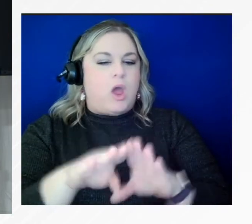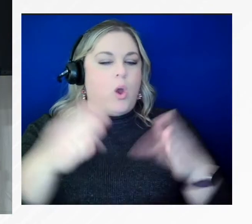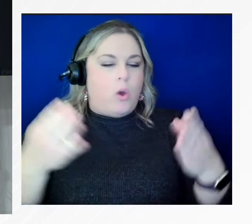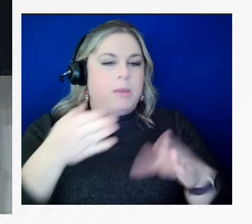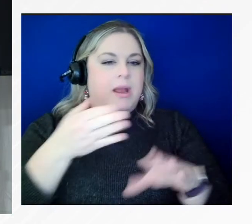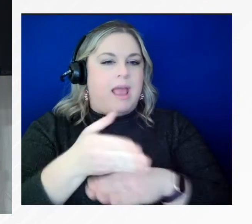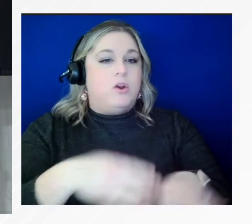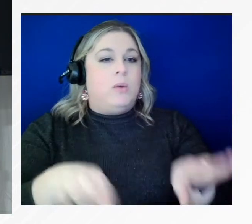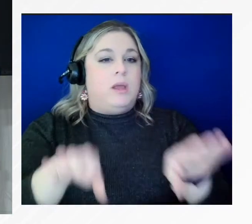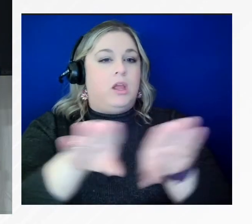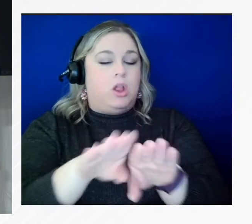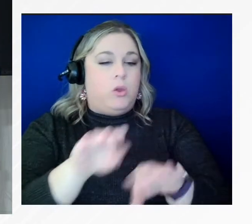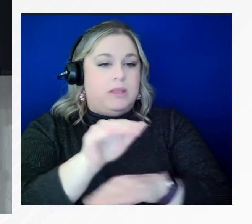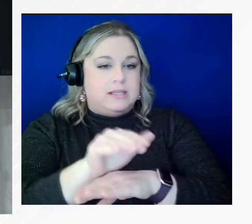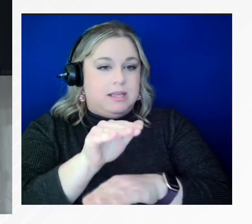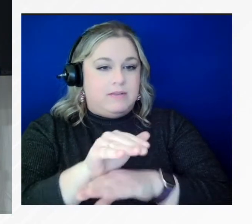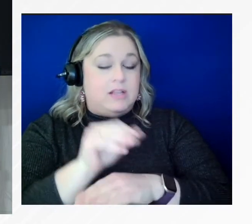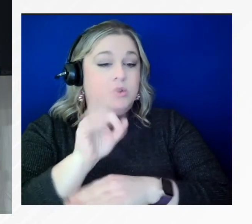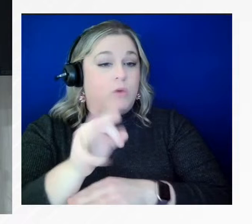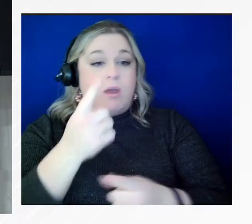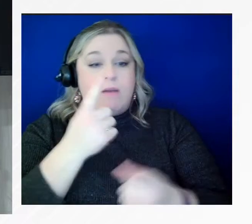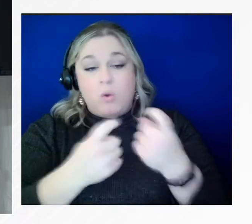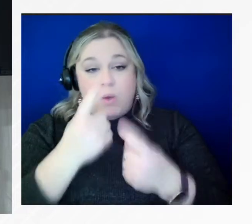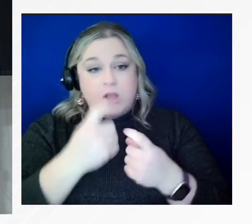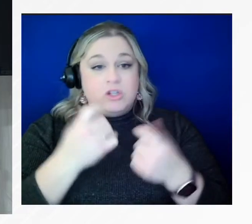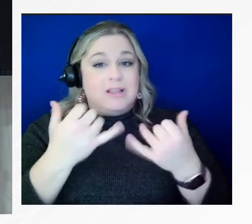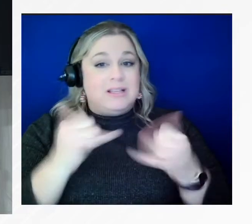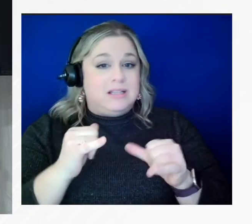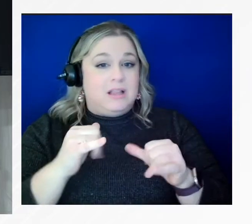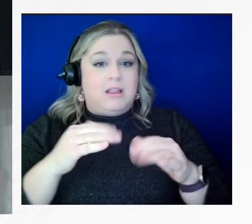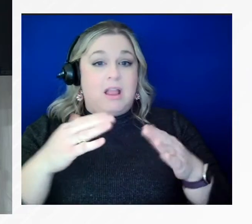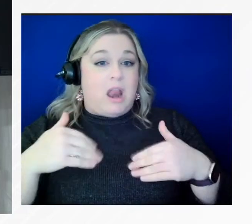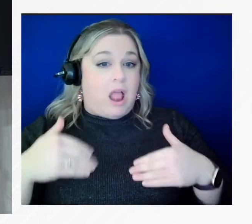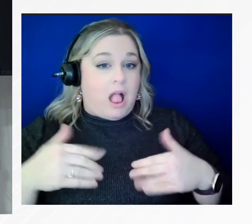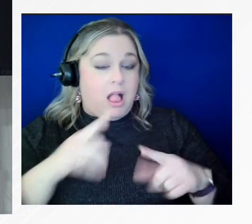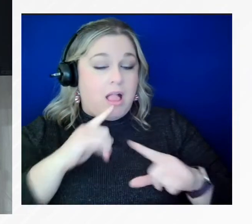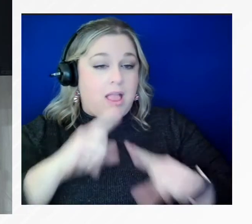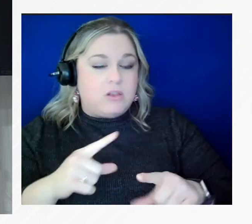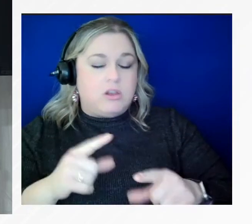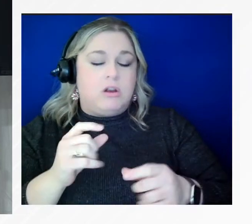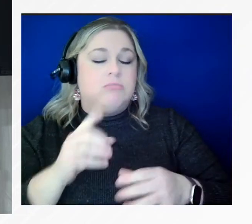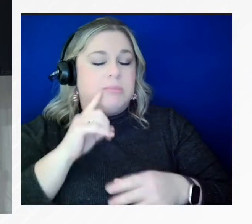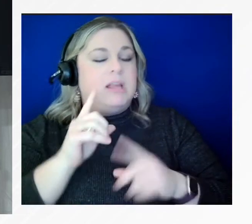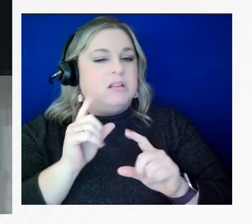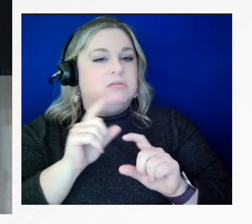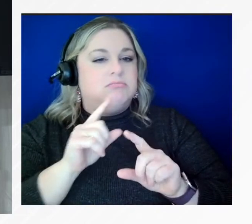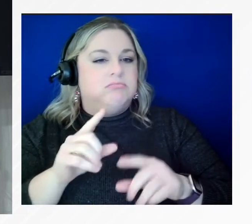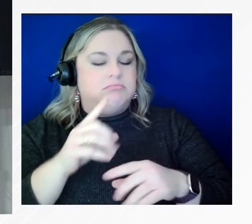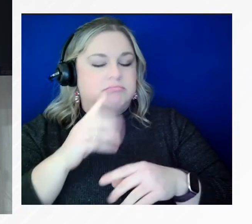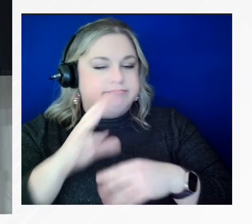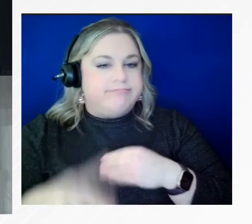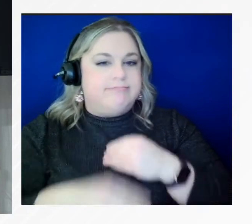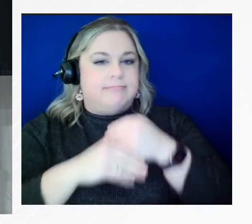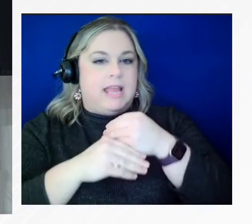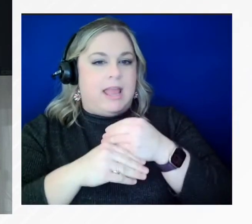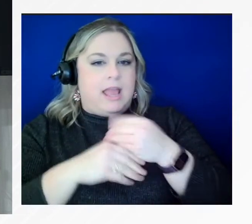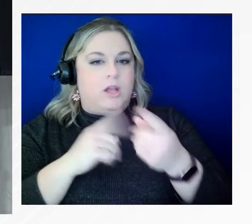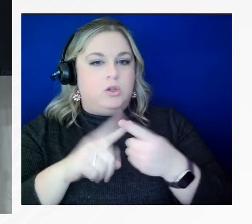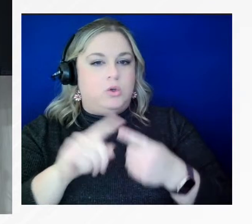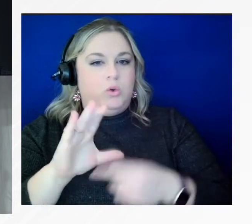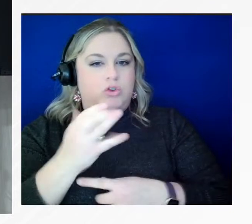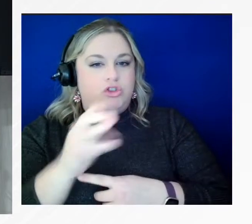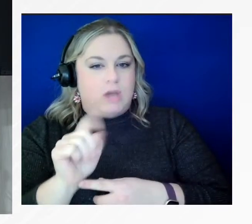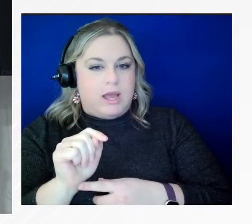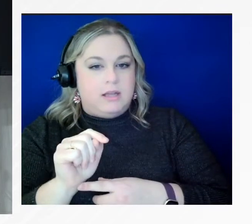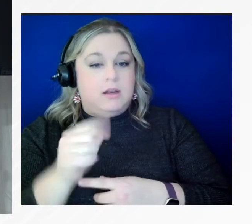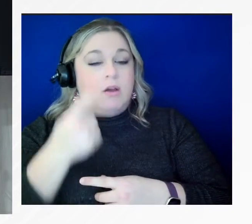this evening. So if you have questions still that were not answered, please feel free to add them in that chat. For more information,